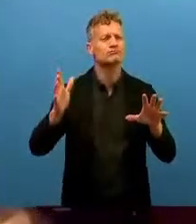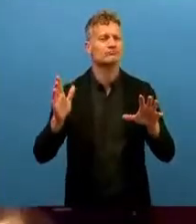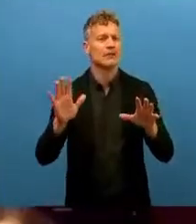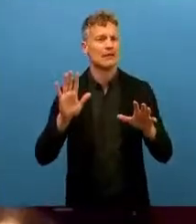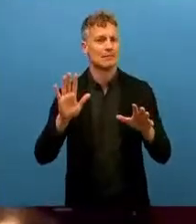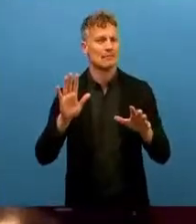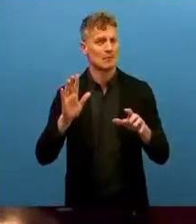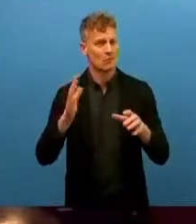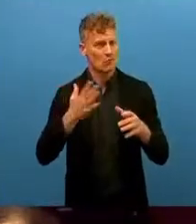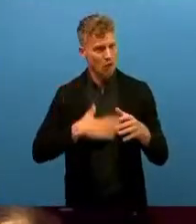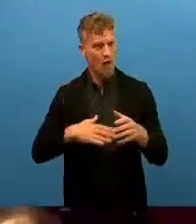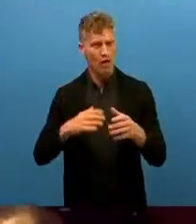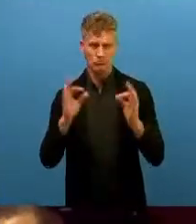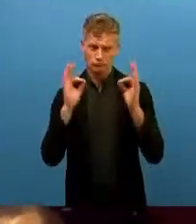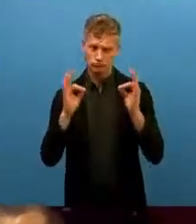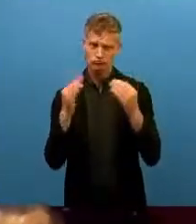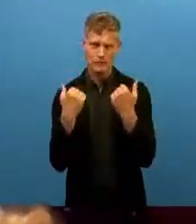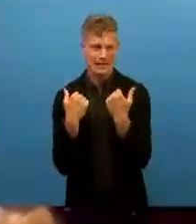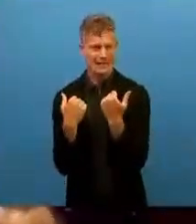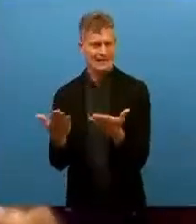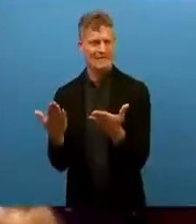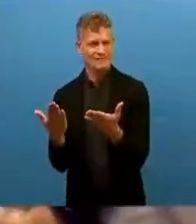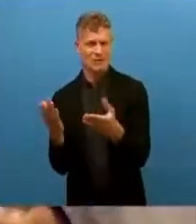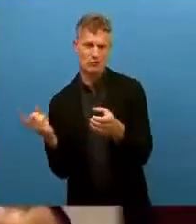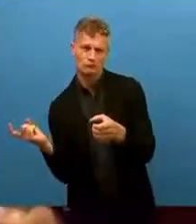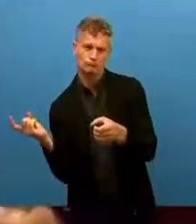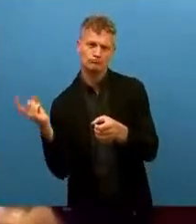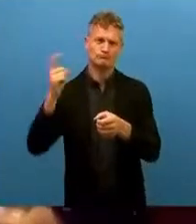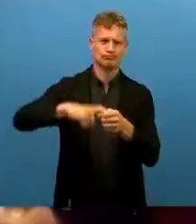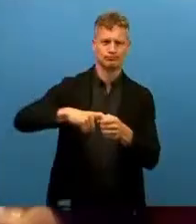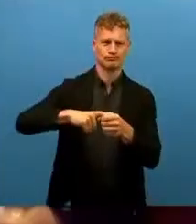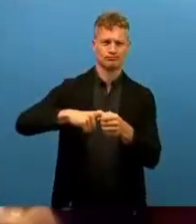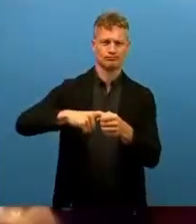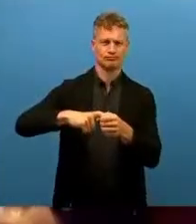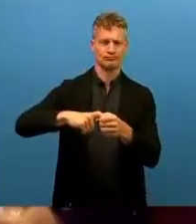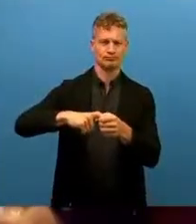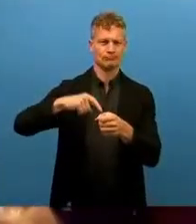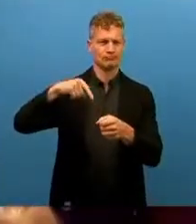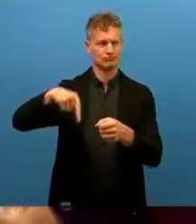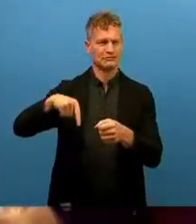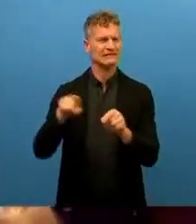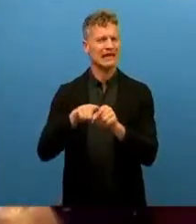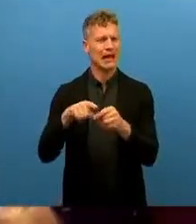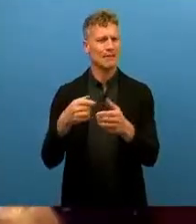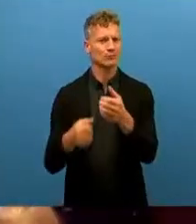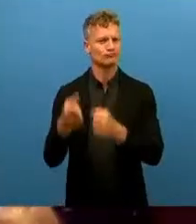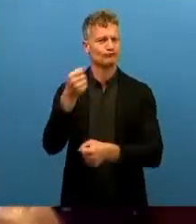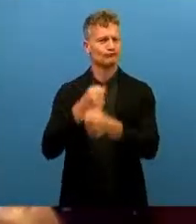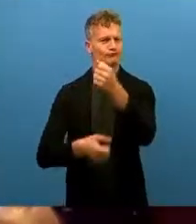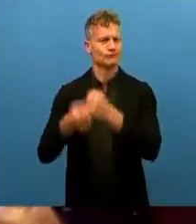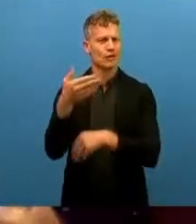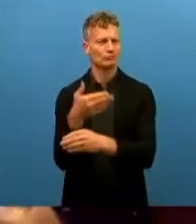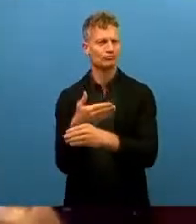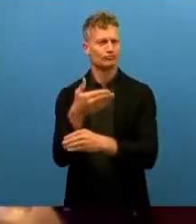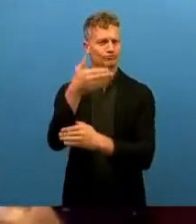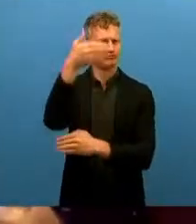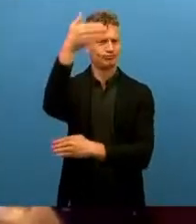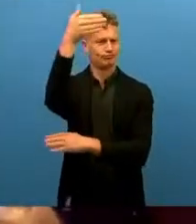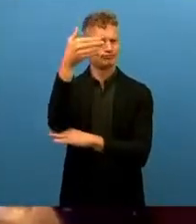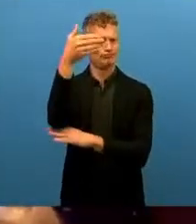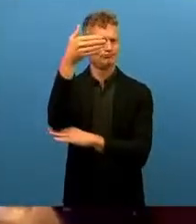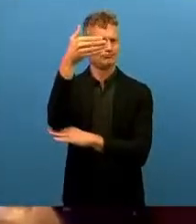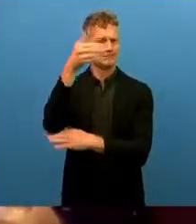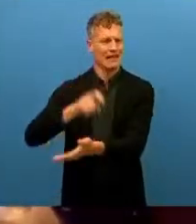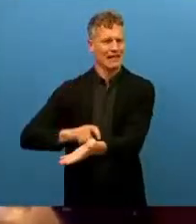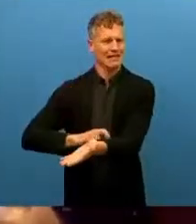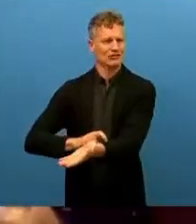hallowed halls of this premier international organization.